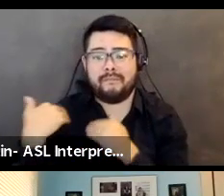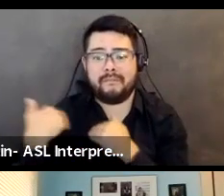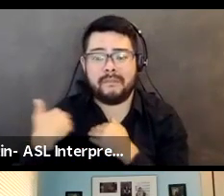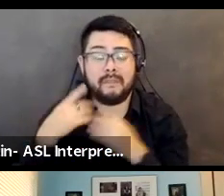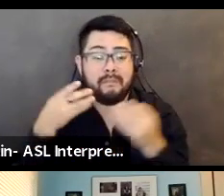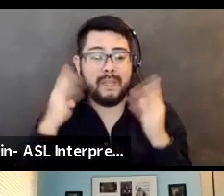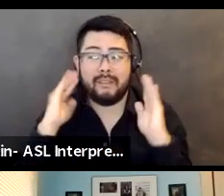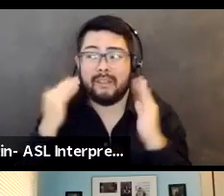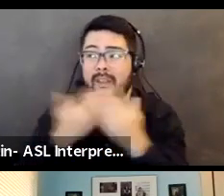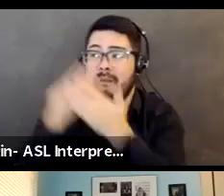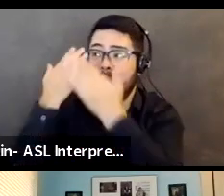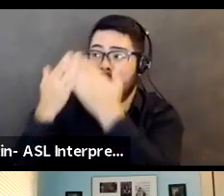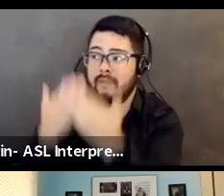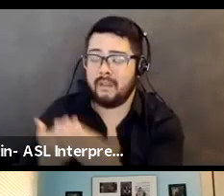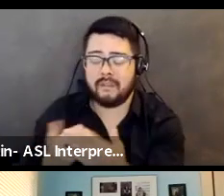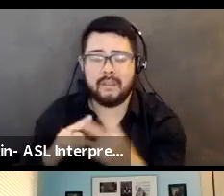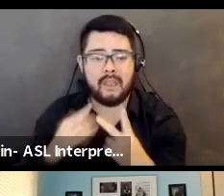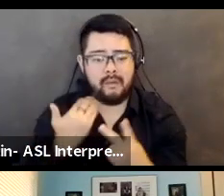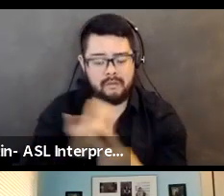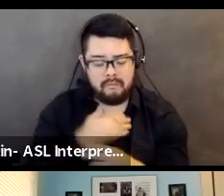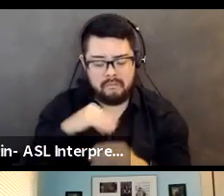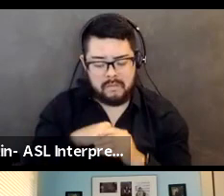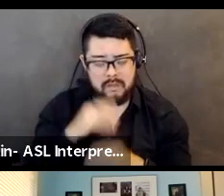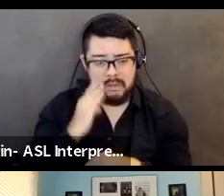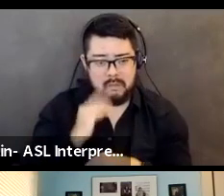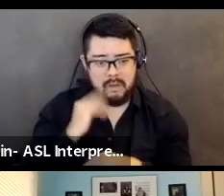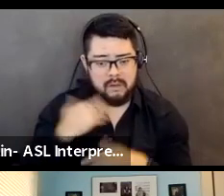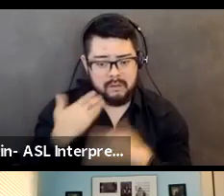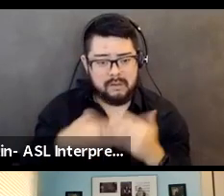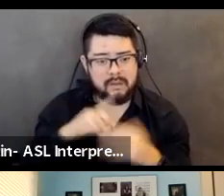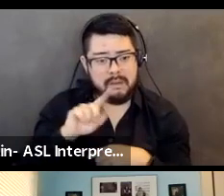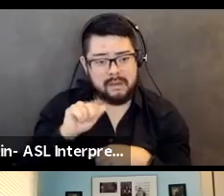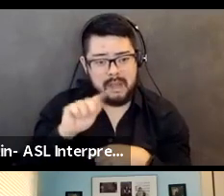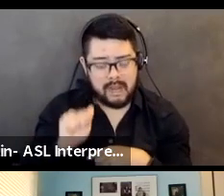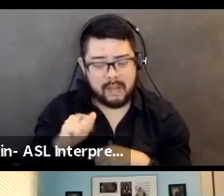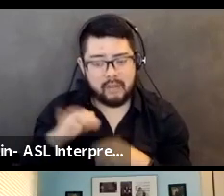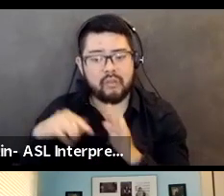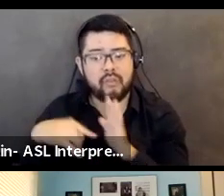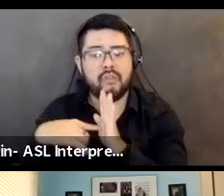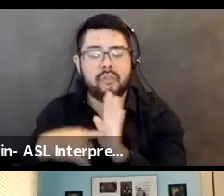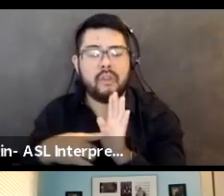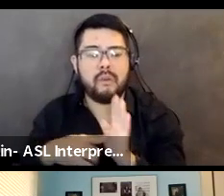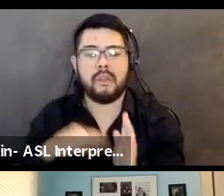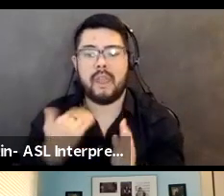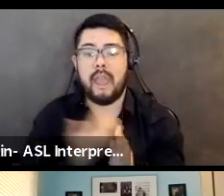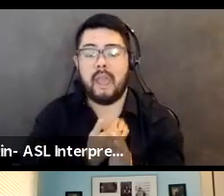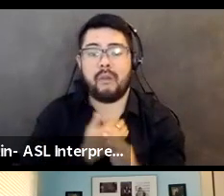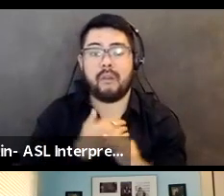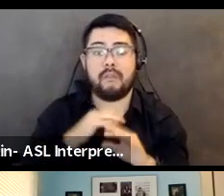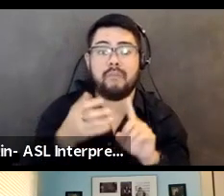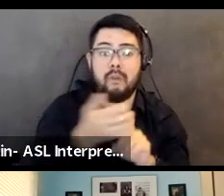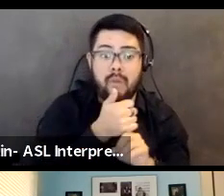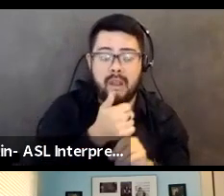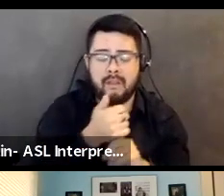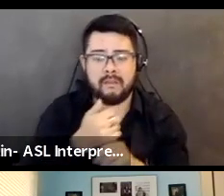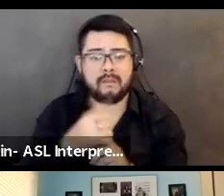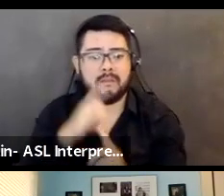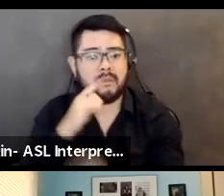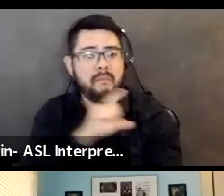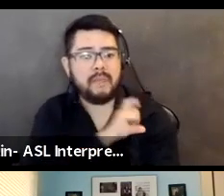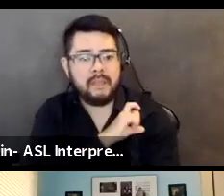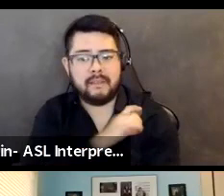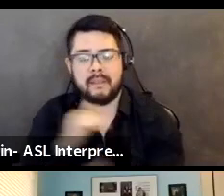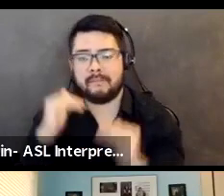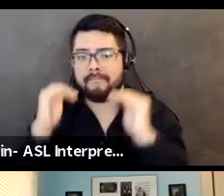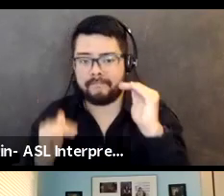own internal data that show the racial disparities of arrests and police notifications and that it disproportionately is